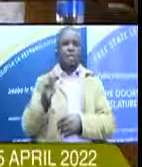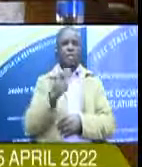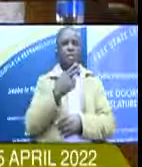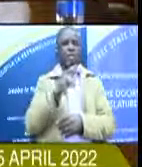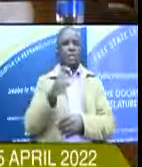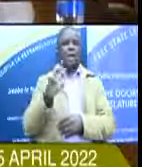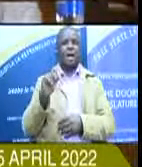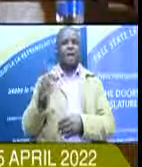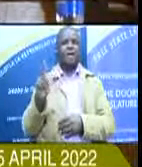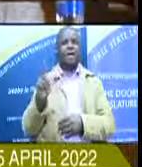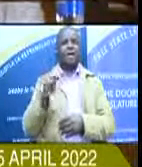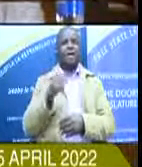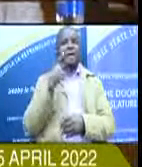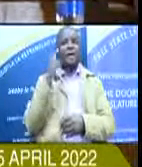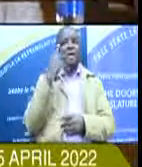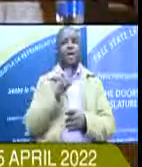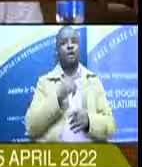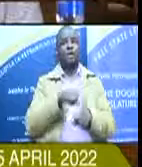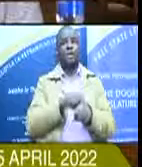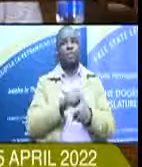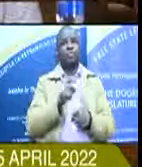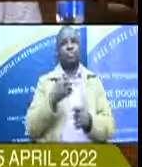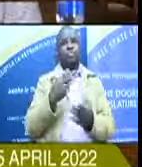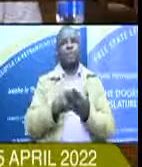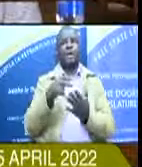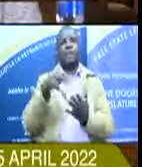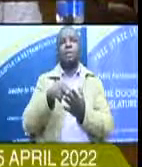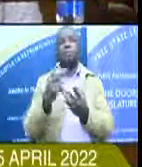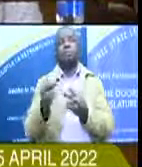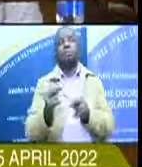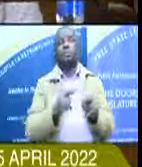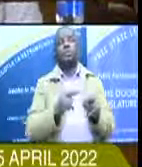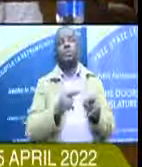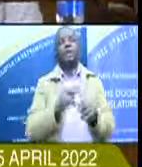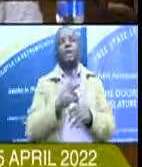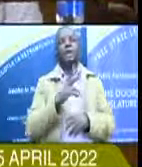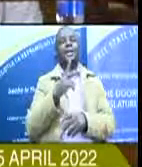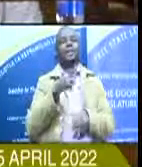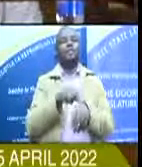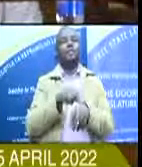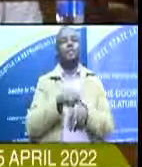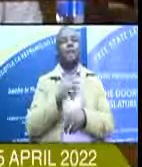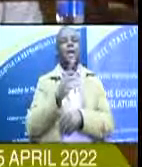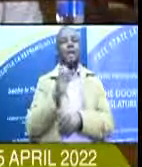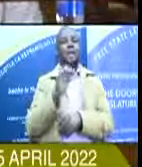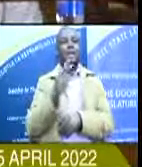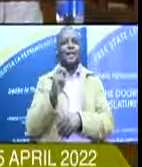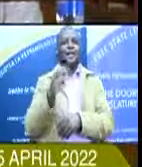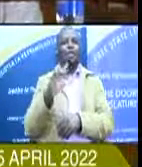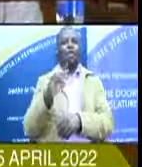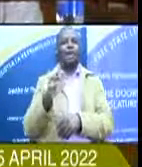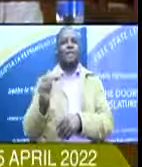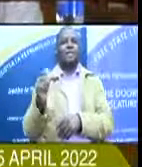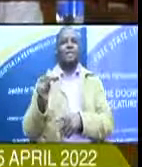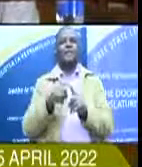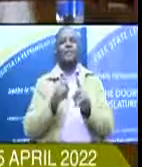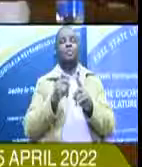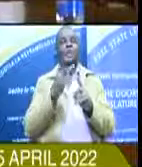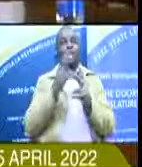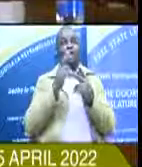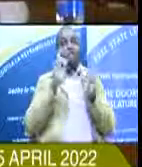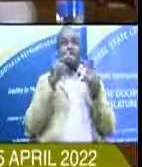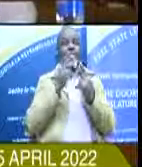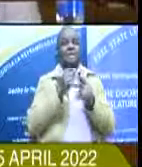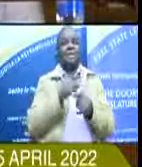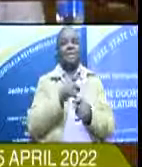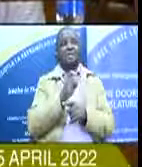our doctor, I think he is around, maybe he can stand so people can see him, Dr. Nicholas P.S. from Universitas, was voted the